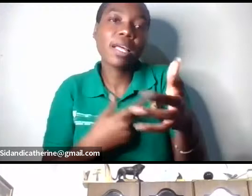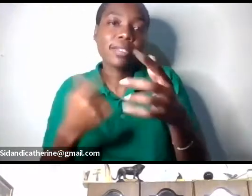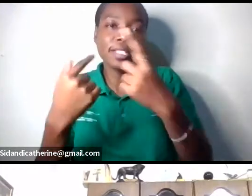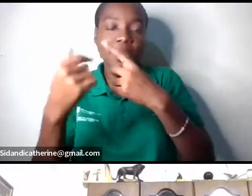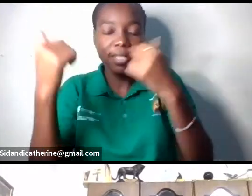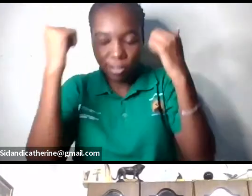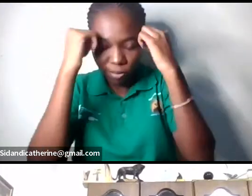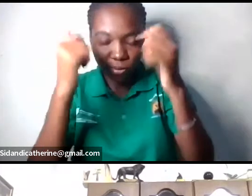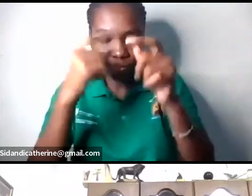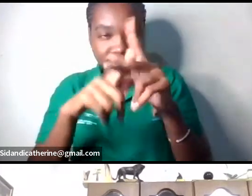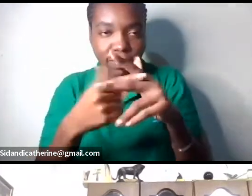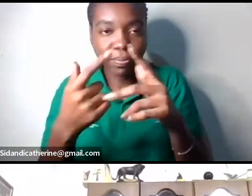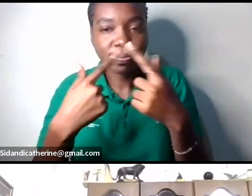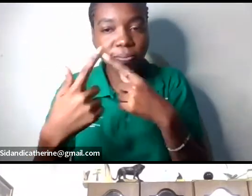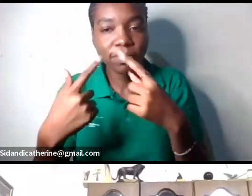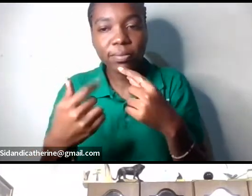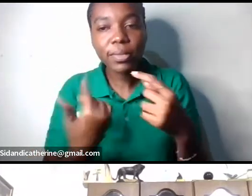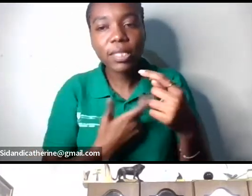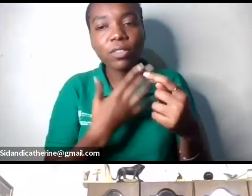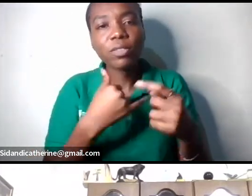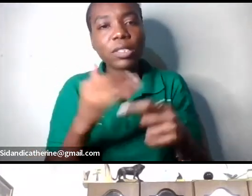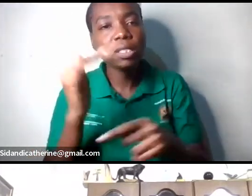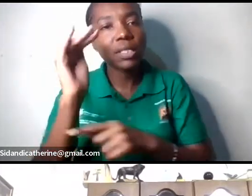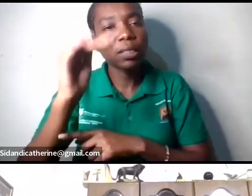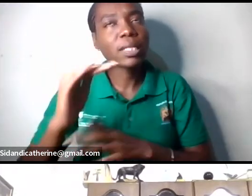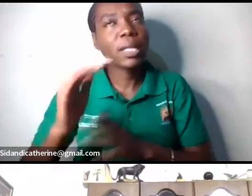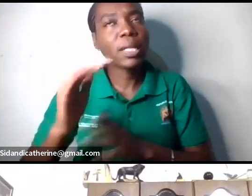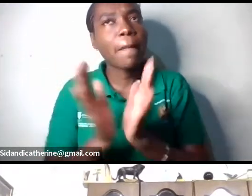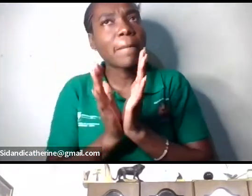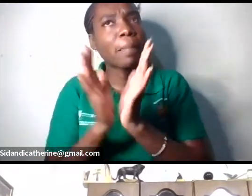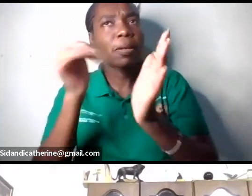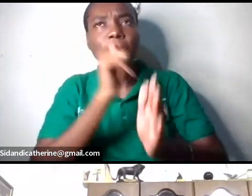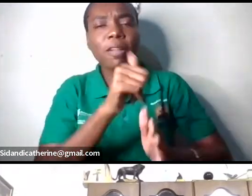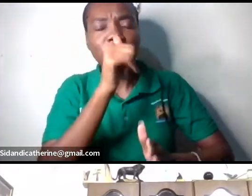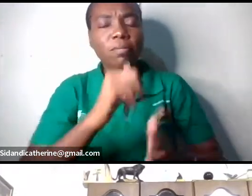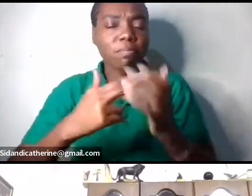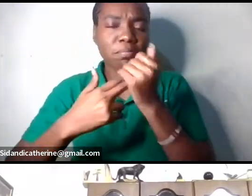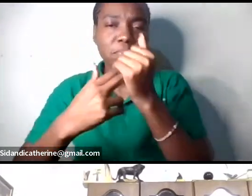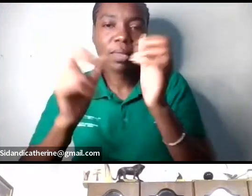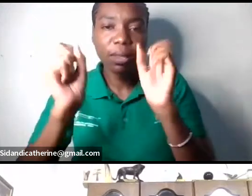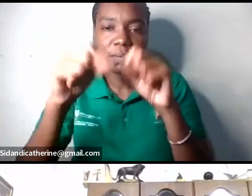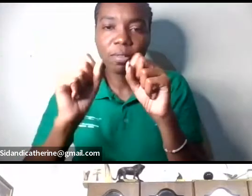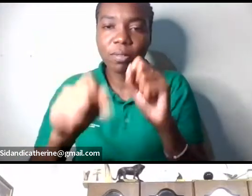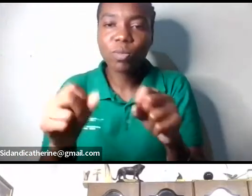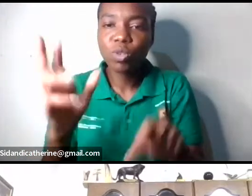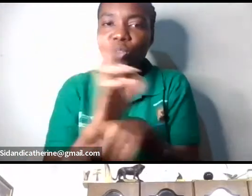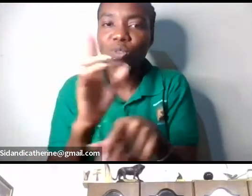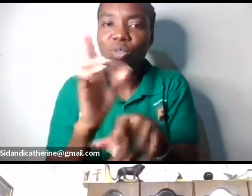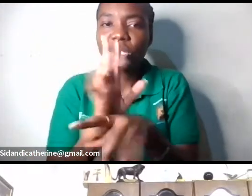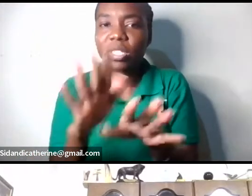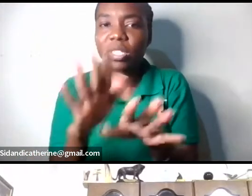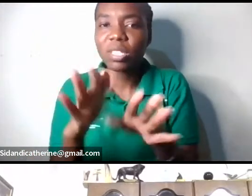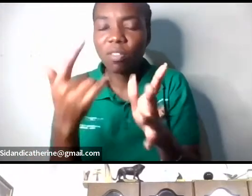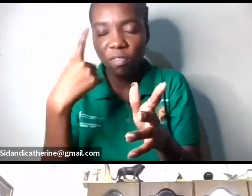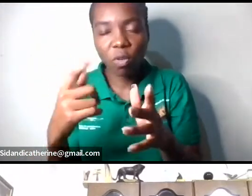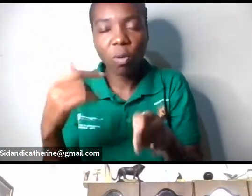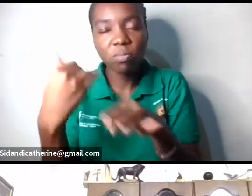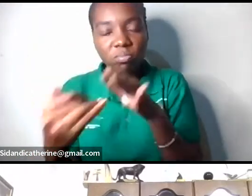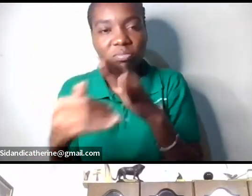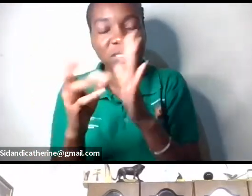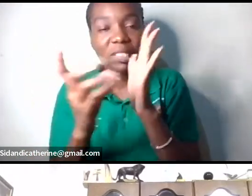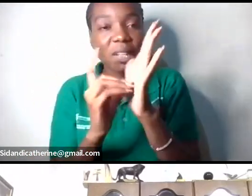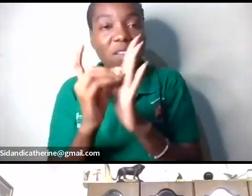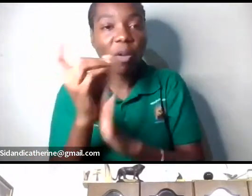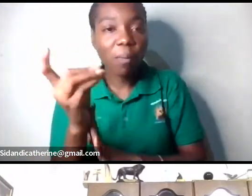ask Engineer, how can public-private partnerships be utilized to facilitate infrastructure development and